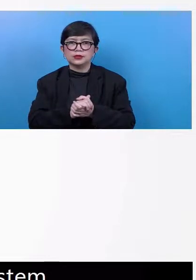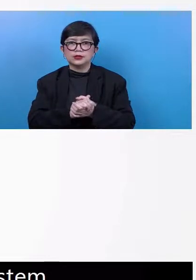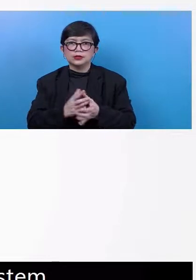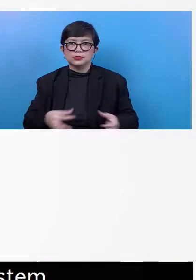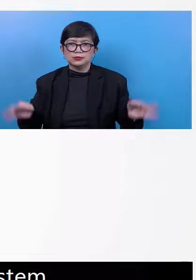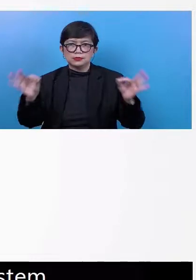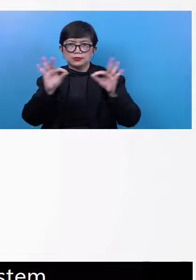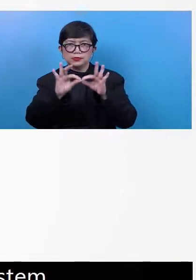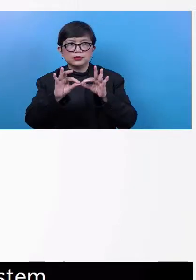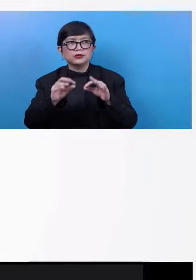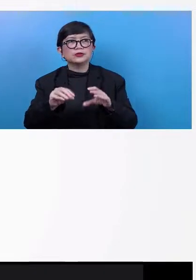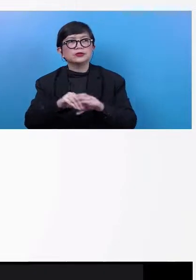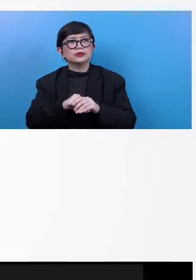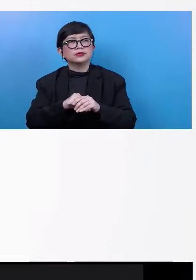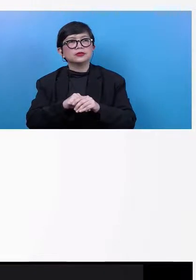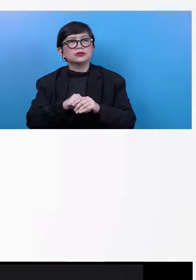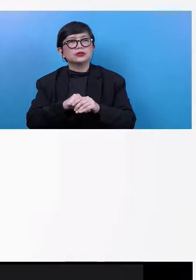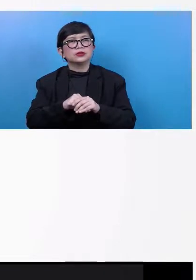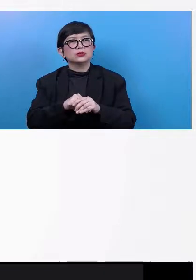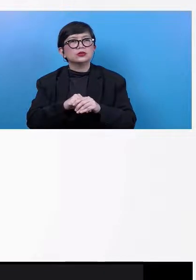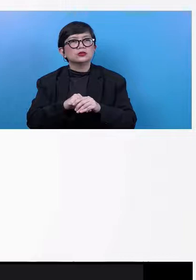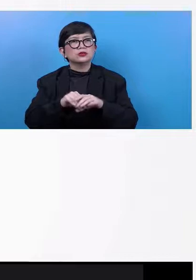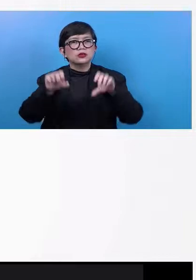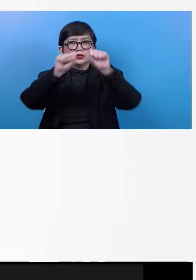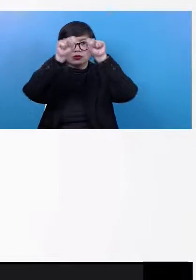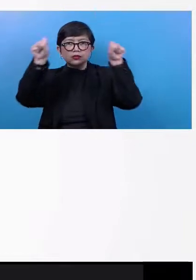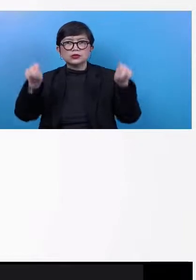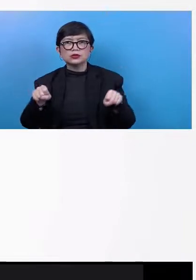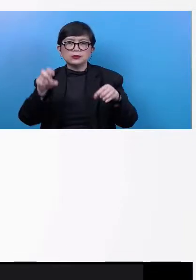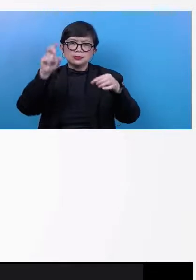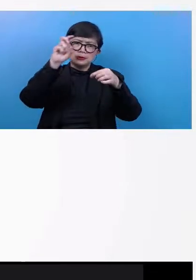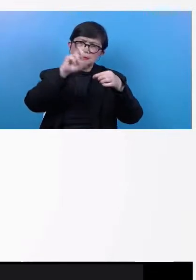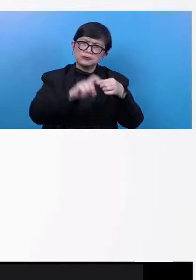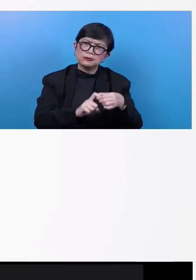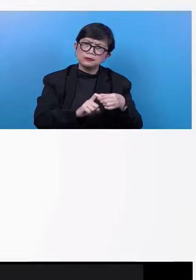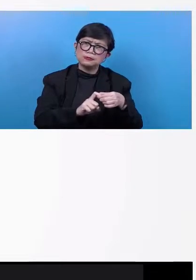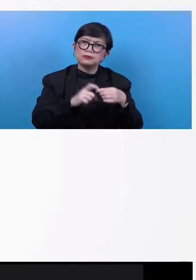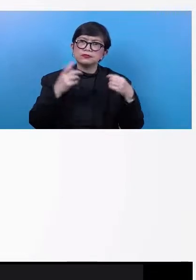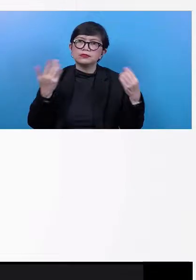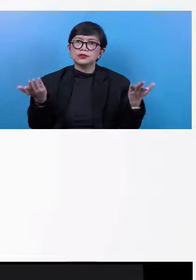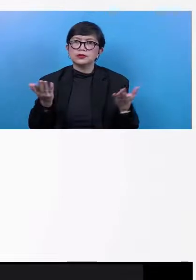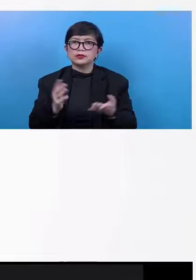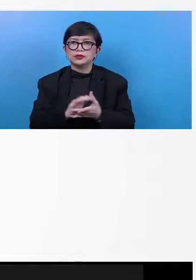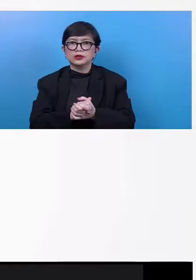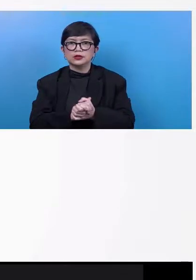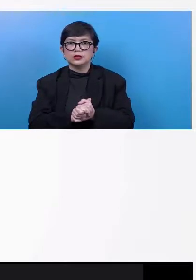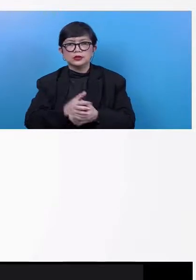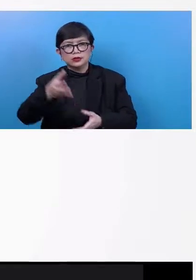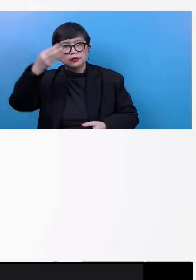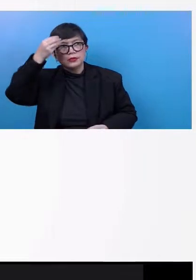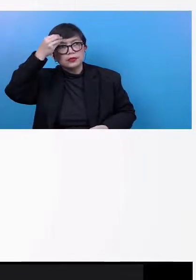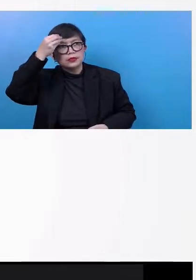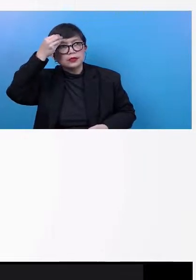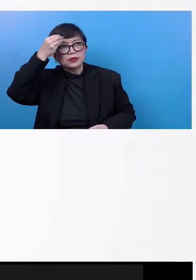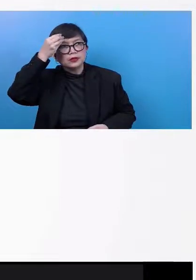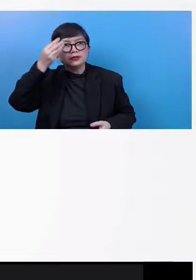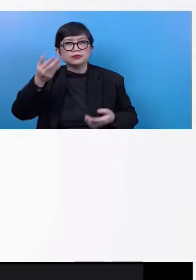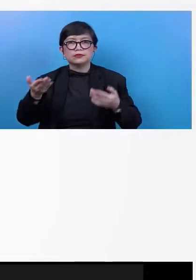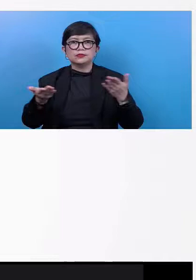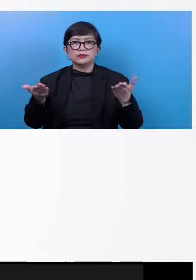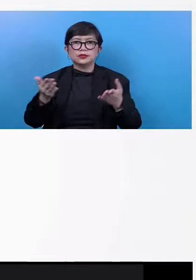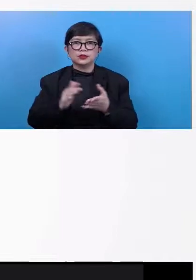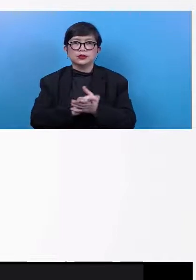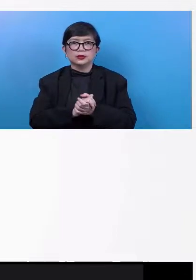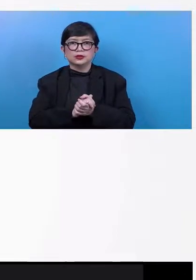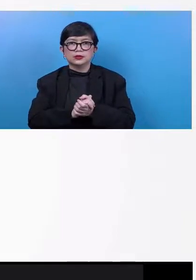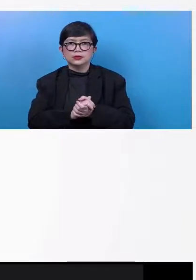and output drivers, and how can we begin to understand it at a qualitative or at a semi-quantitative level. Now, within these